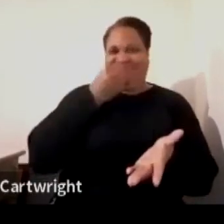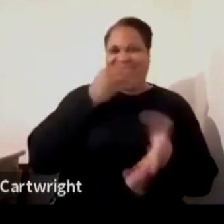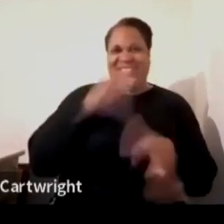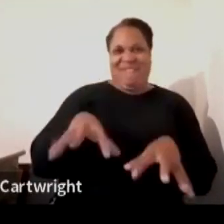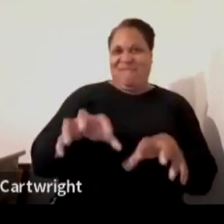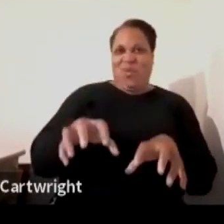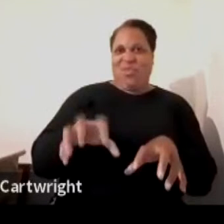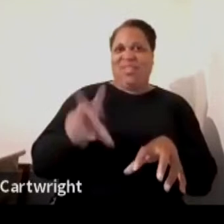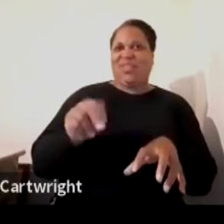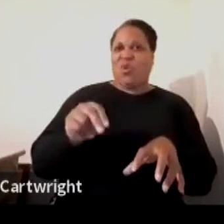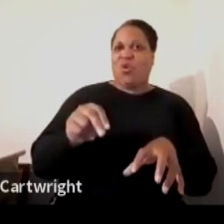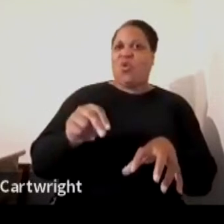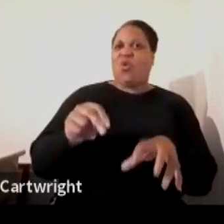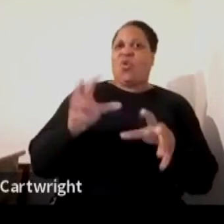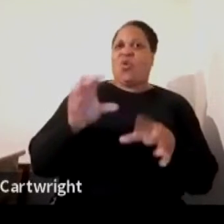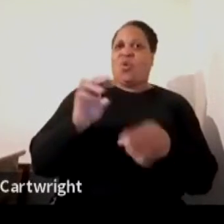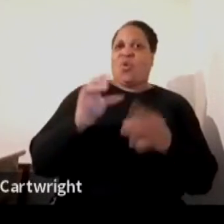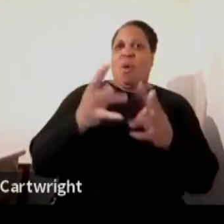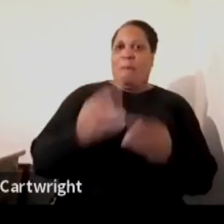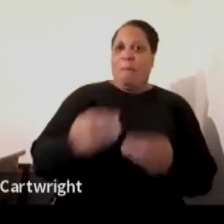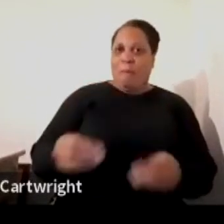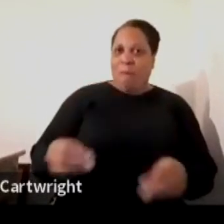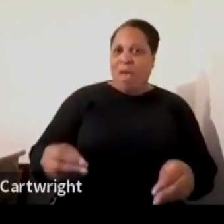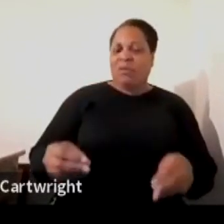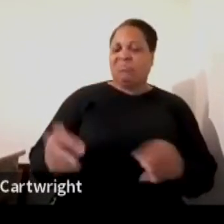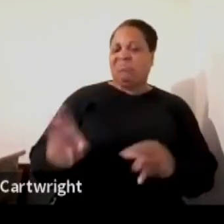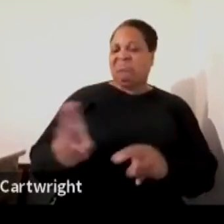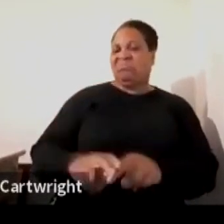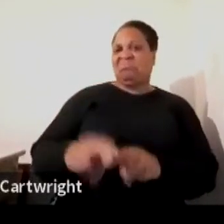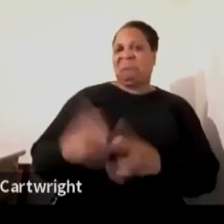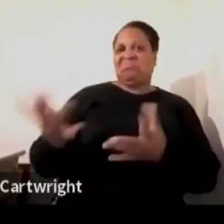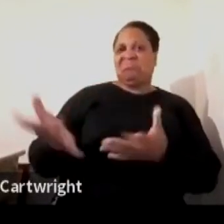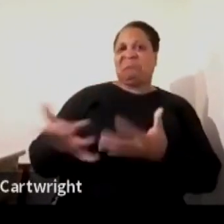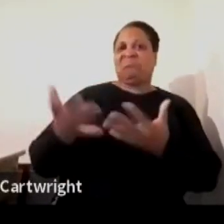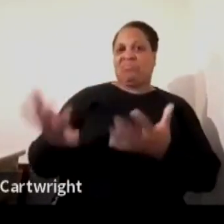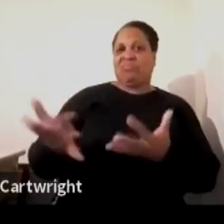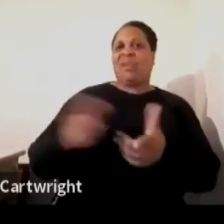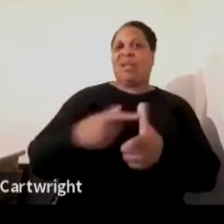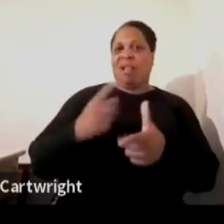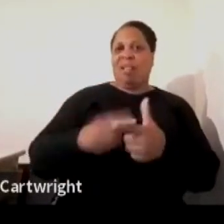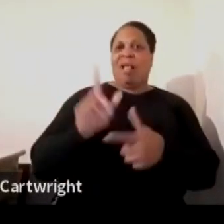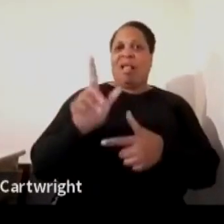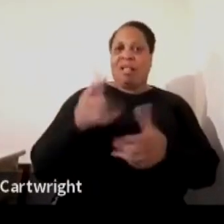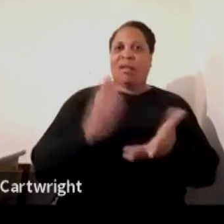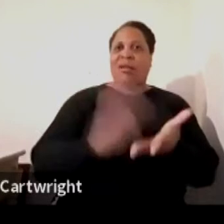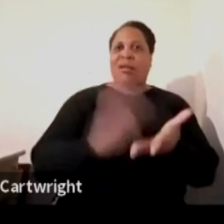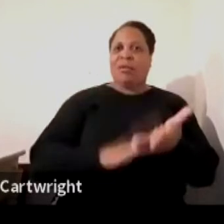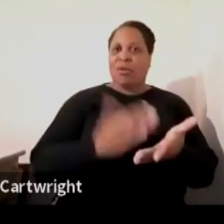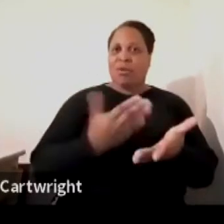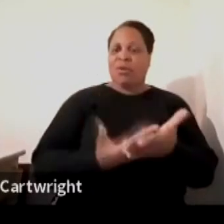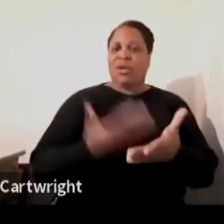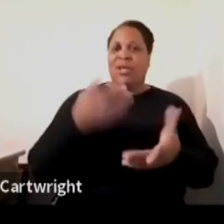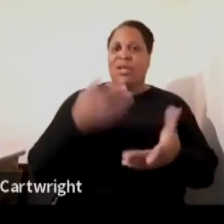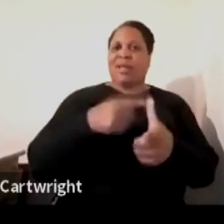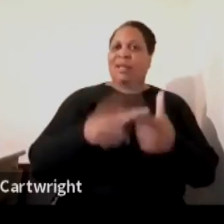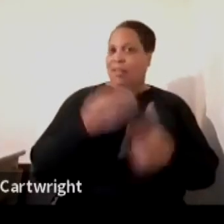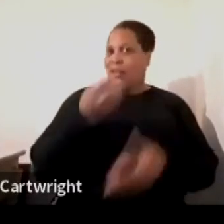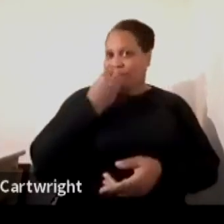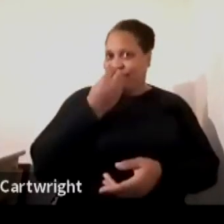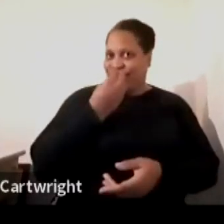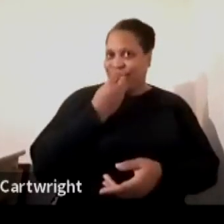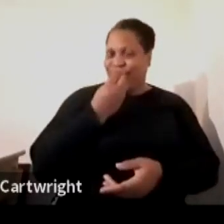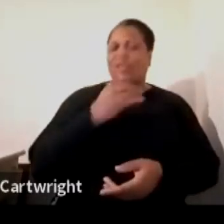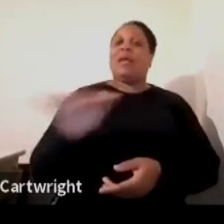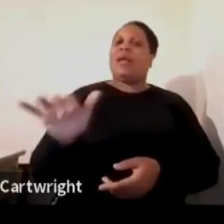probably defrost it in the microwave or let it sit out overnight, and then you're going to cook it, and then you're going to ingest it into your body. So in a similar